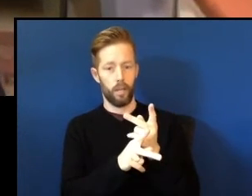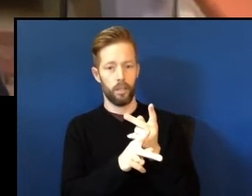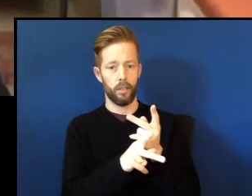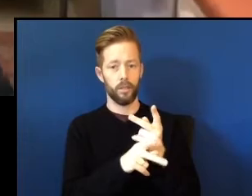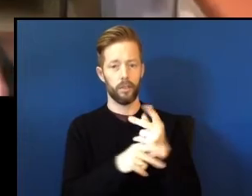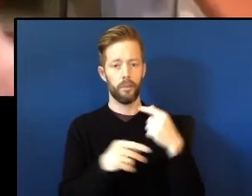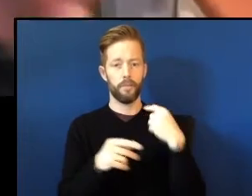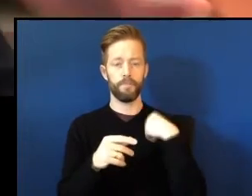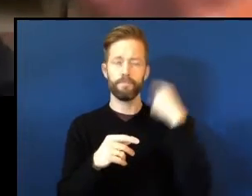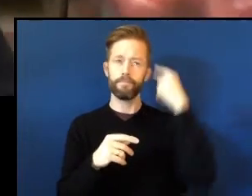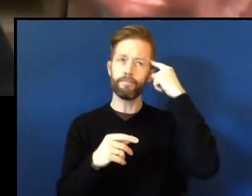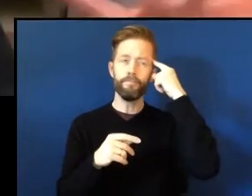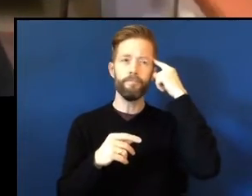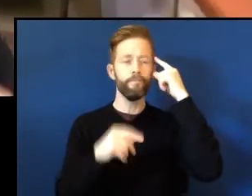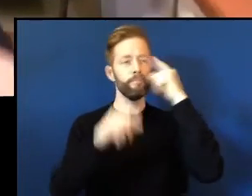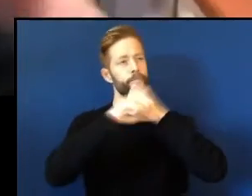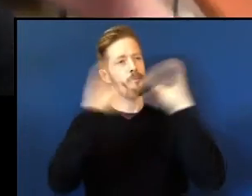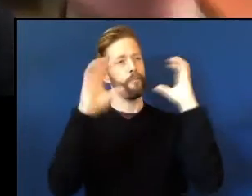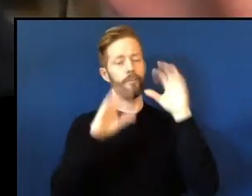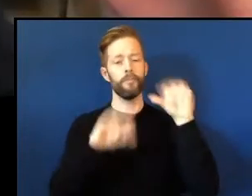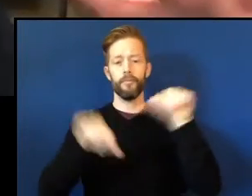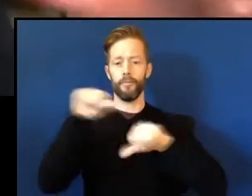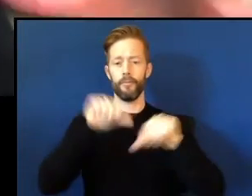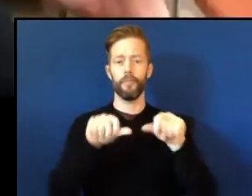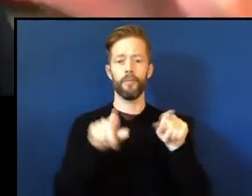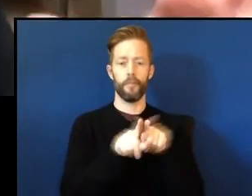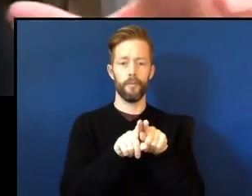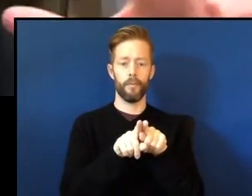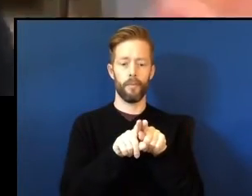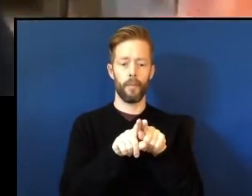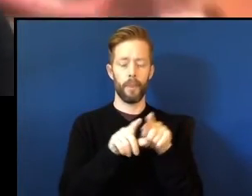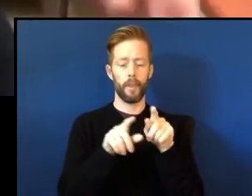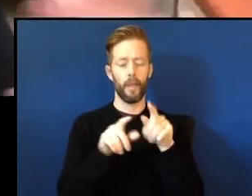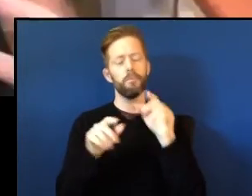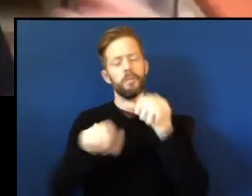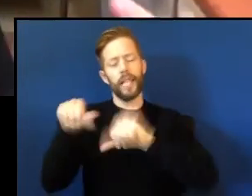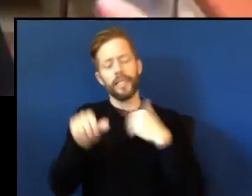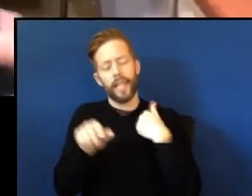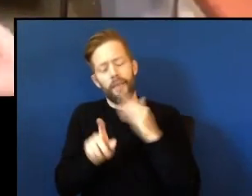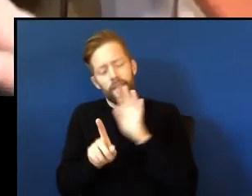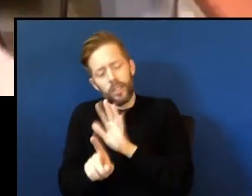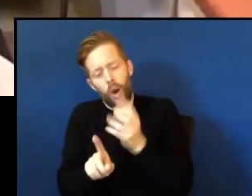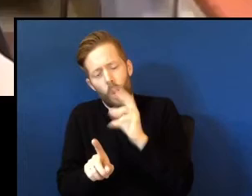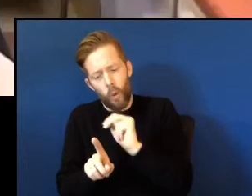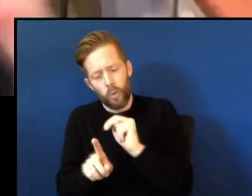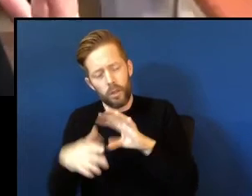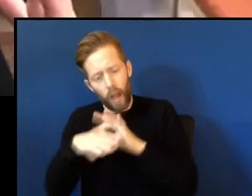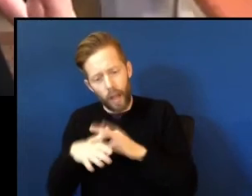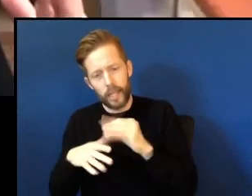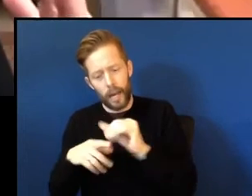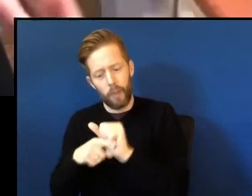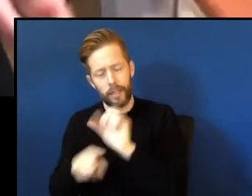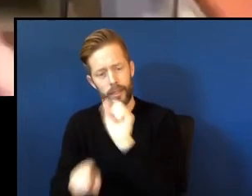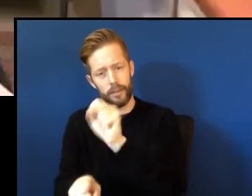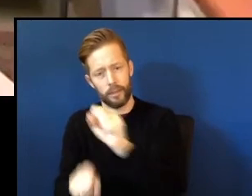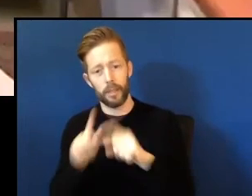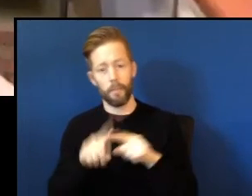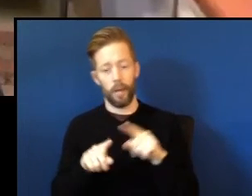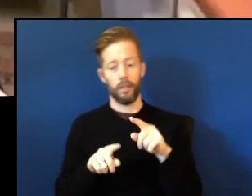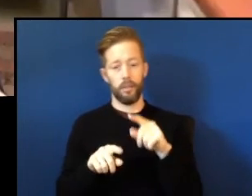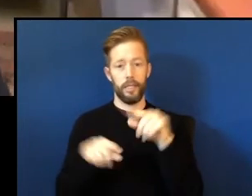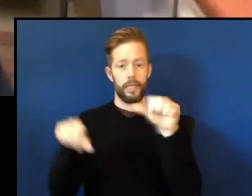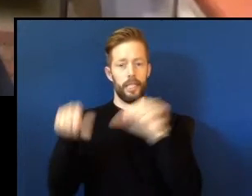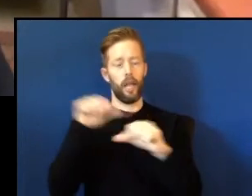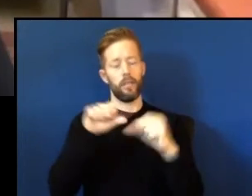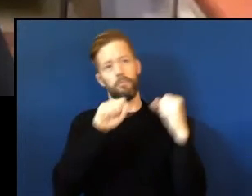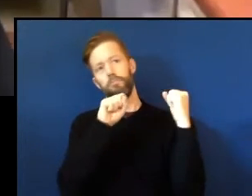So I kind of think of science as, right, it has its own content and practices, but it's also very